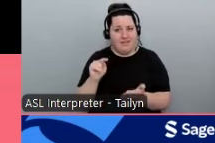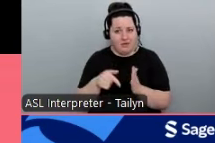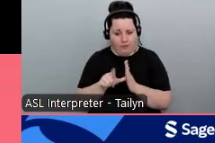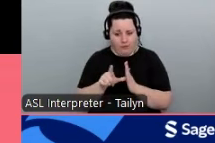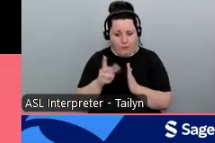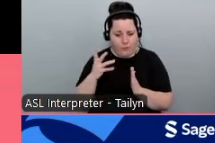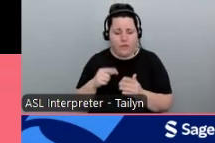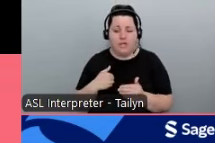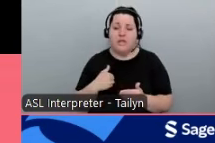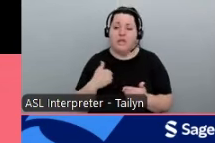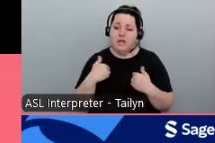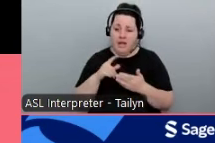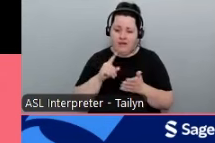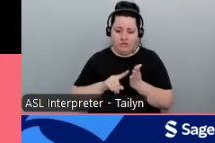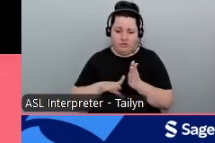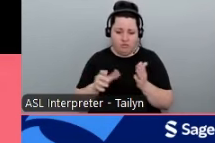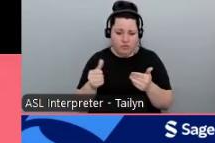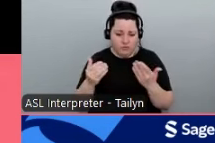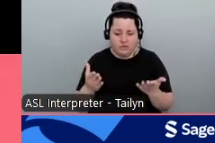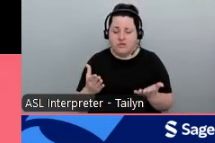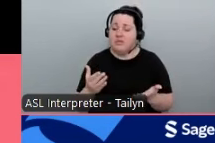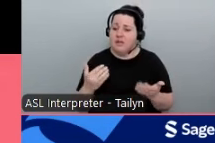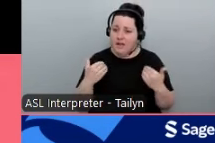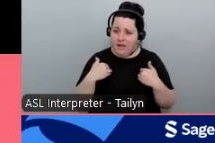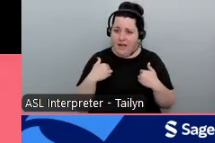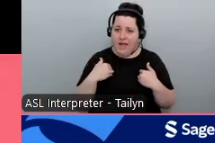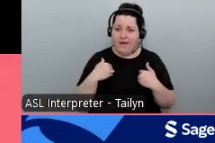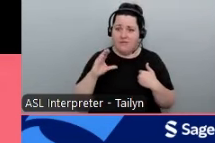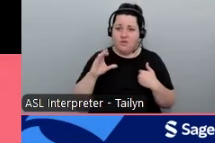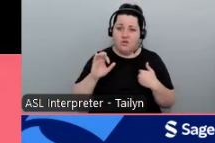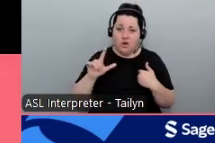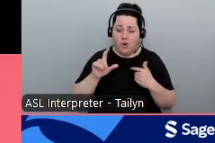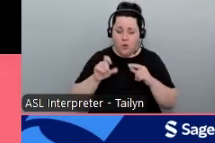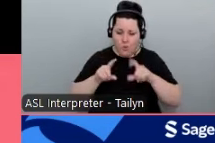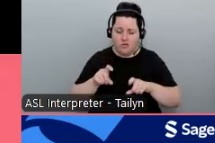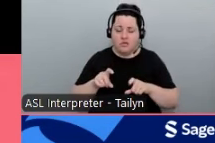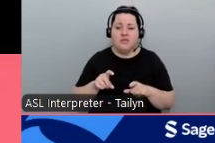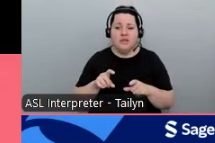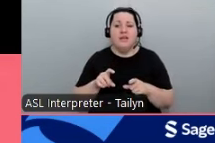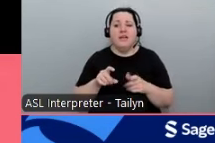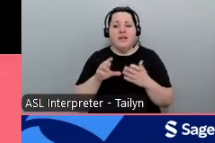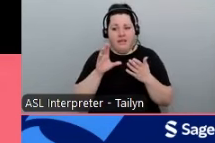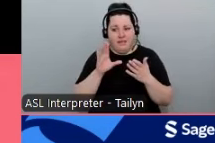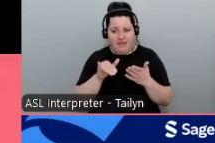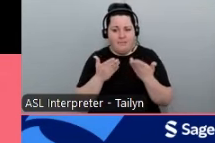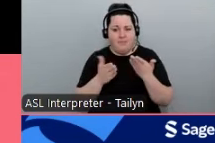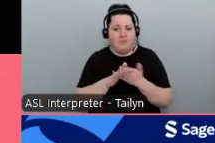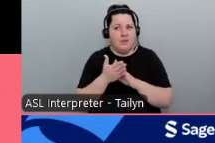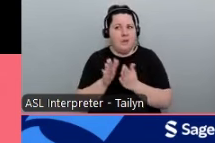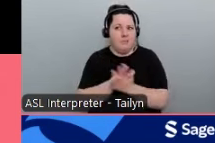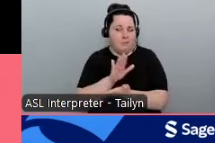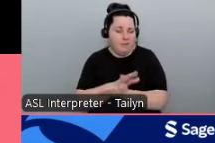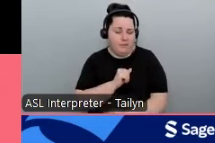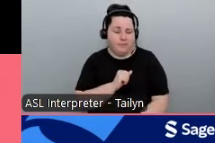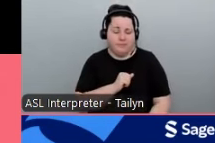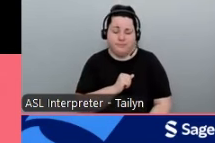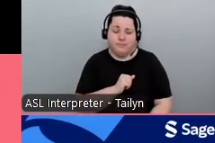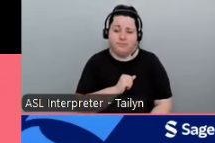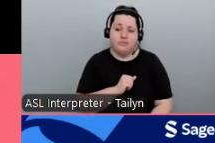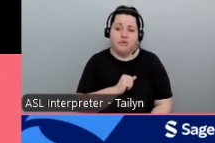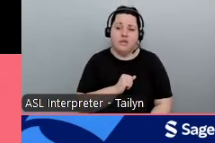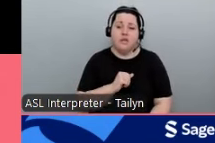have research recommendations, already have critical questions, and look at turning that into some type of paper. But I know